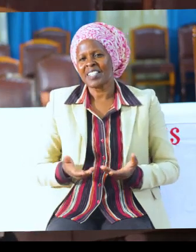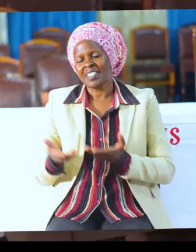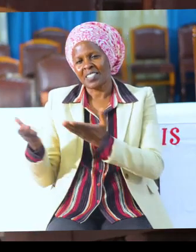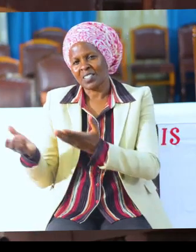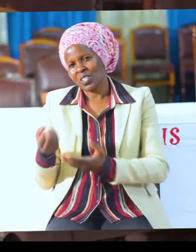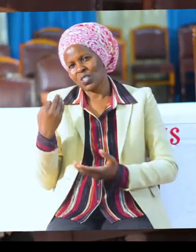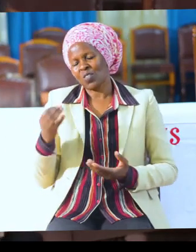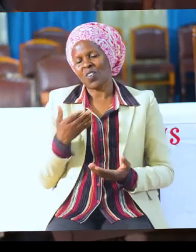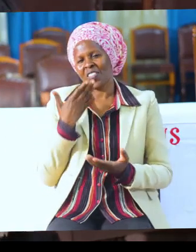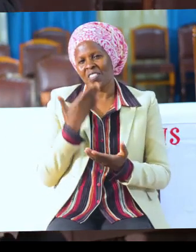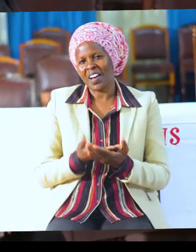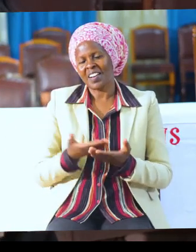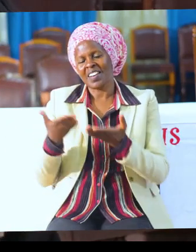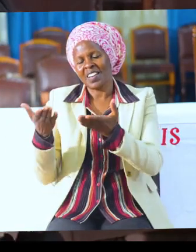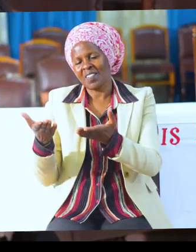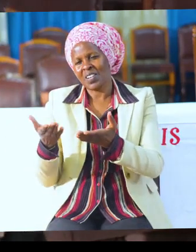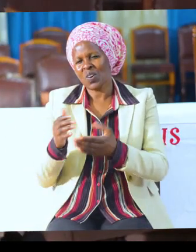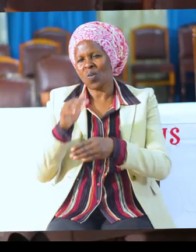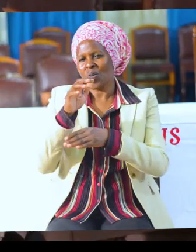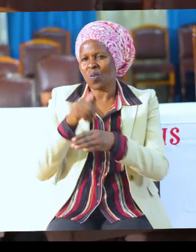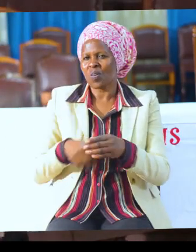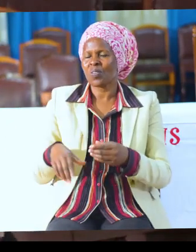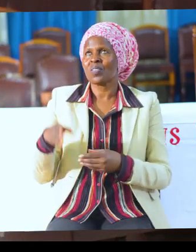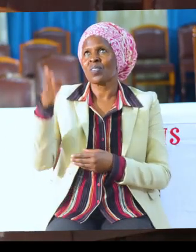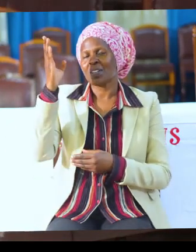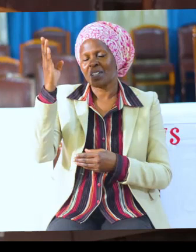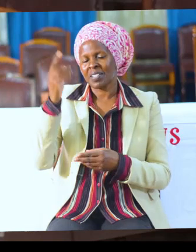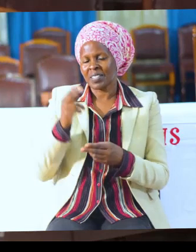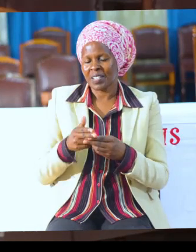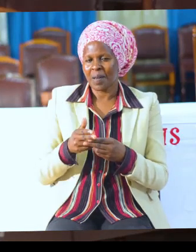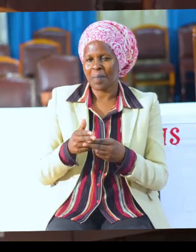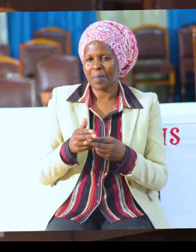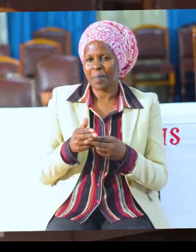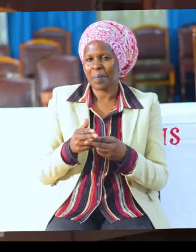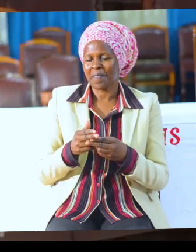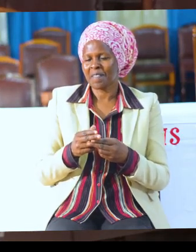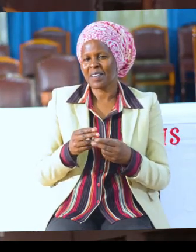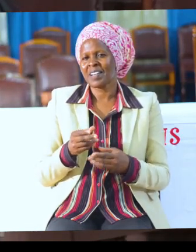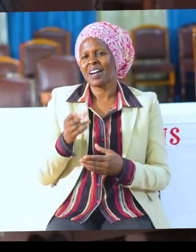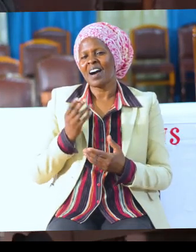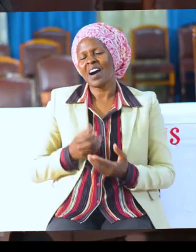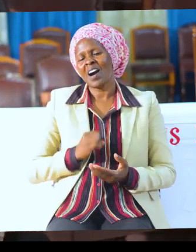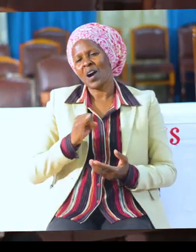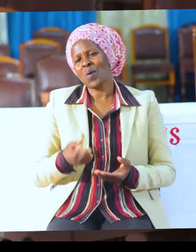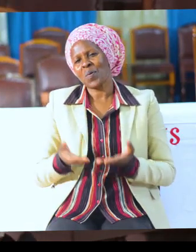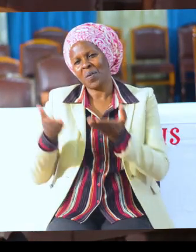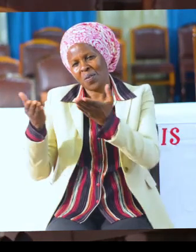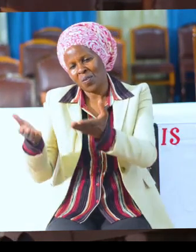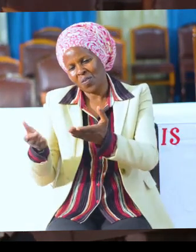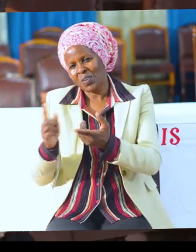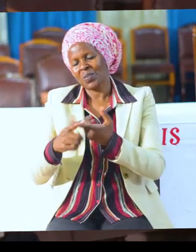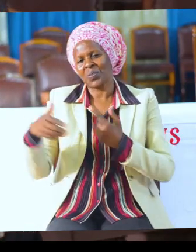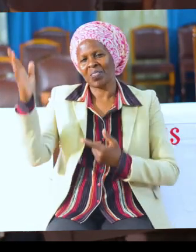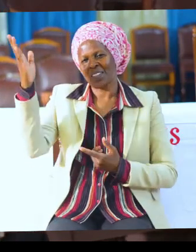thanksgiving, and will call upon the name of the Lord. Let me read it again, it is important. I will offer